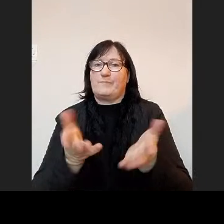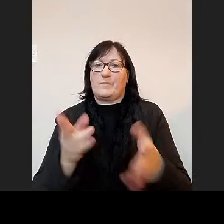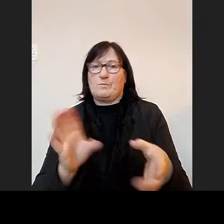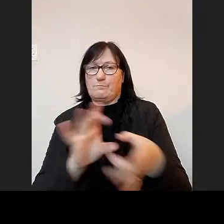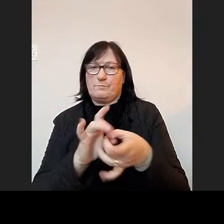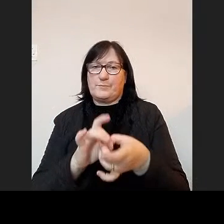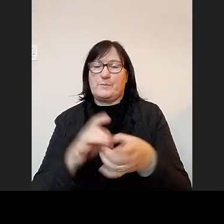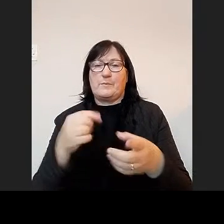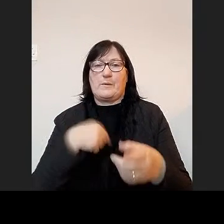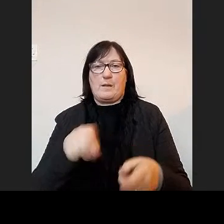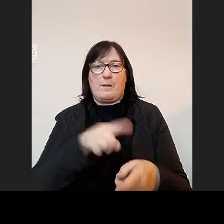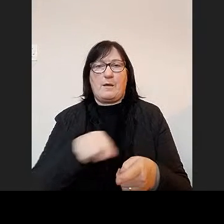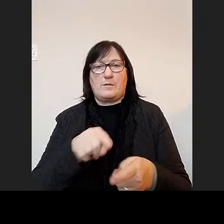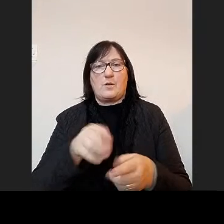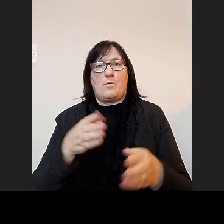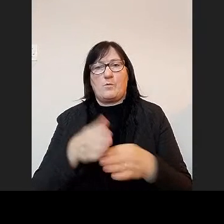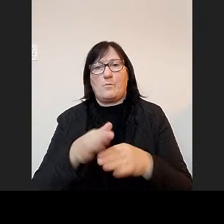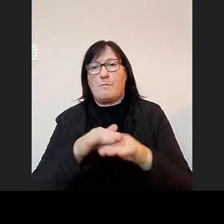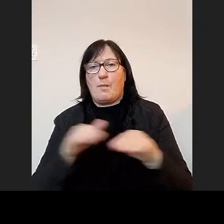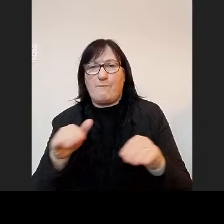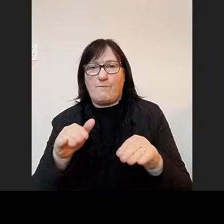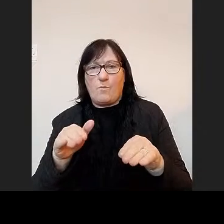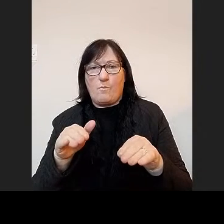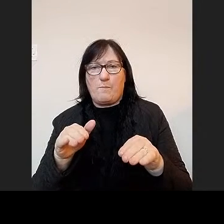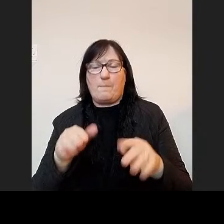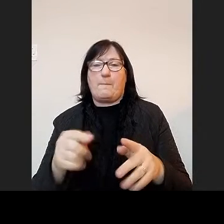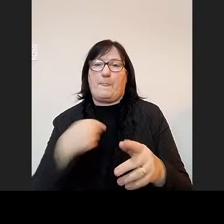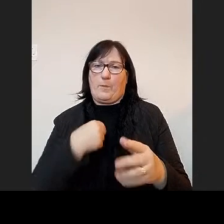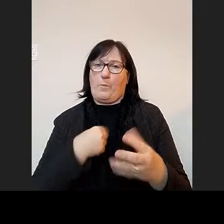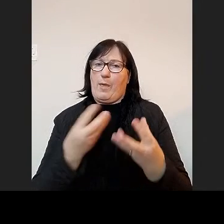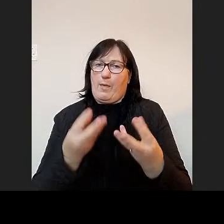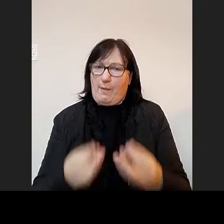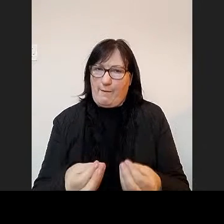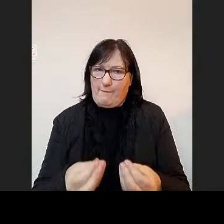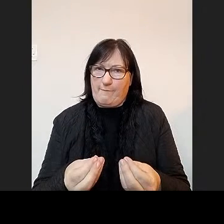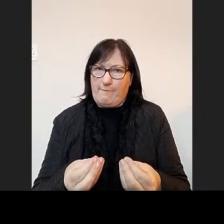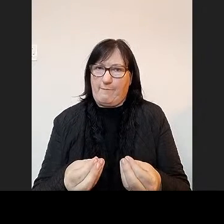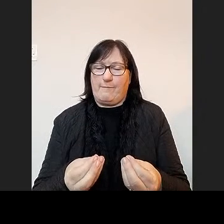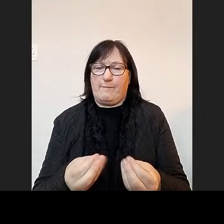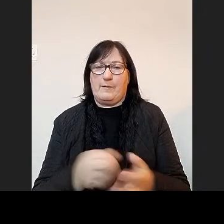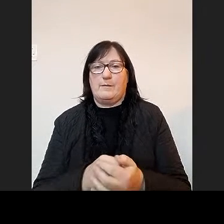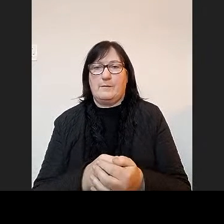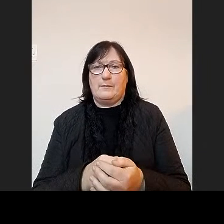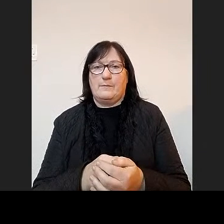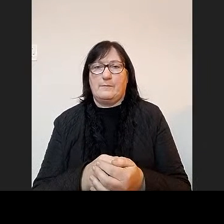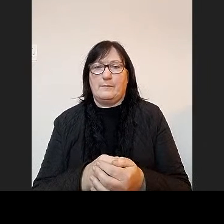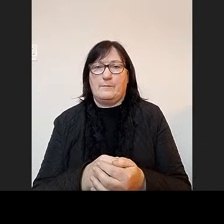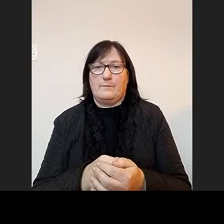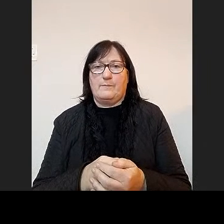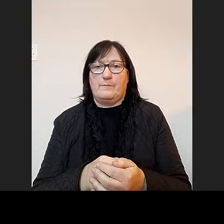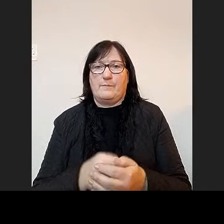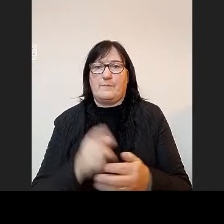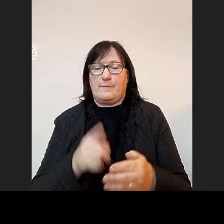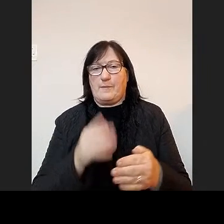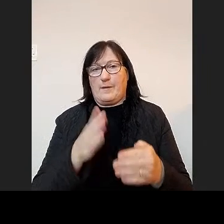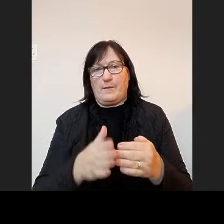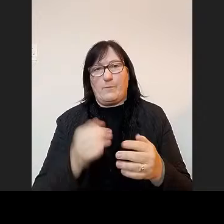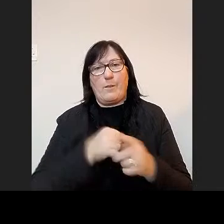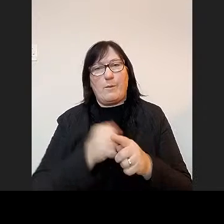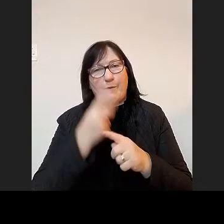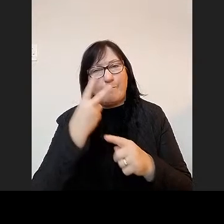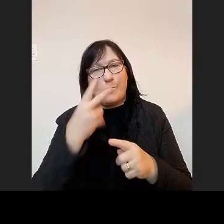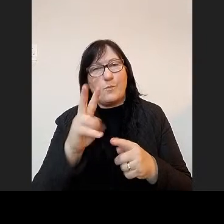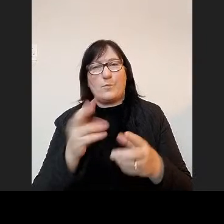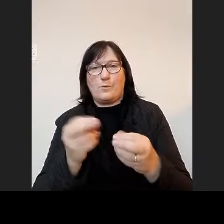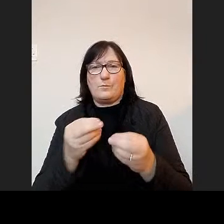through platforms already mentioned in the presentation. In conclusion, we look forward to engaging with you on